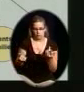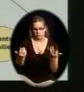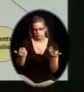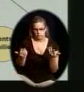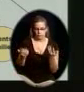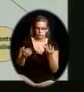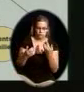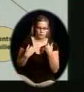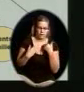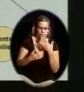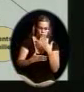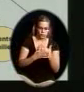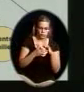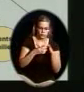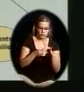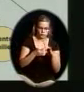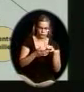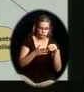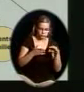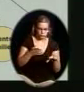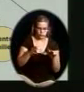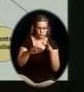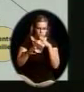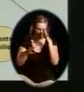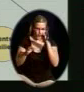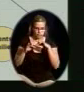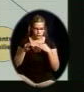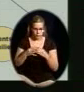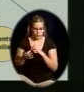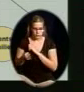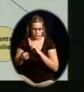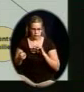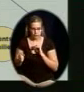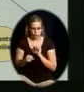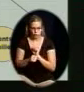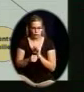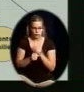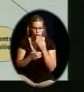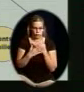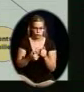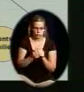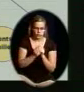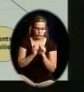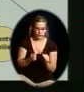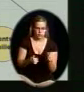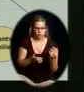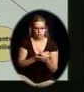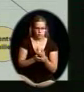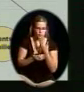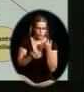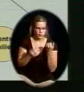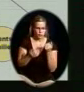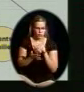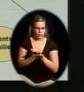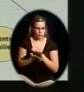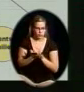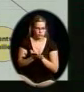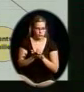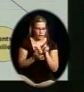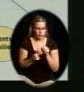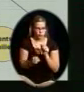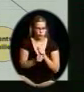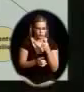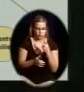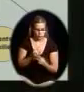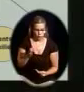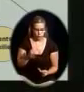good relations with students and parents and families, and our staff members are working well together, then we can get better academics. So we have to work on both